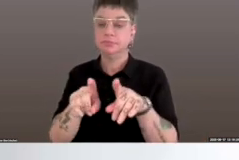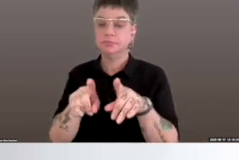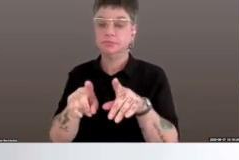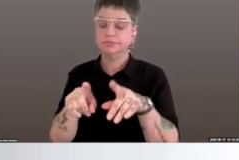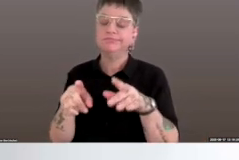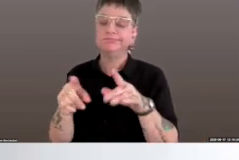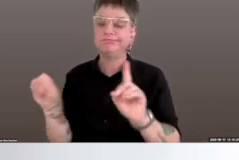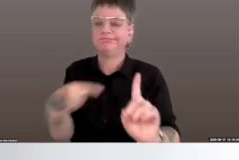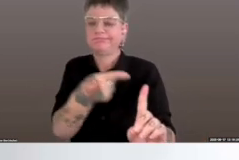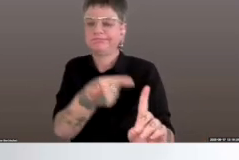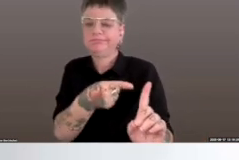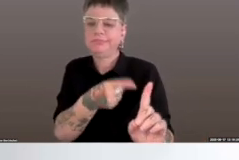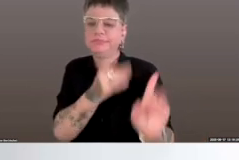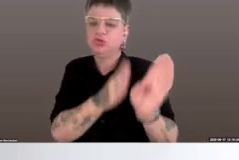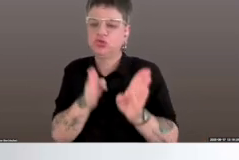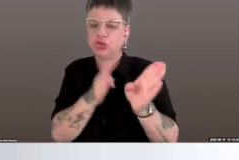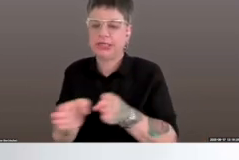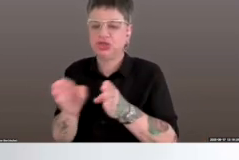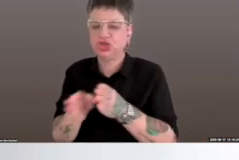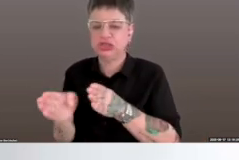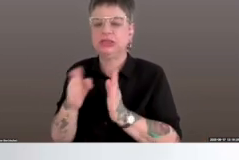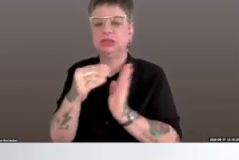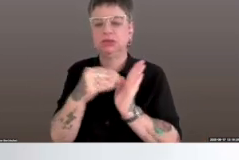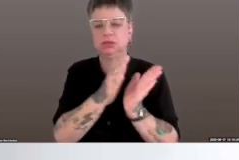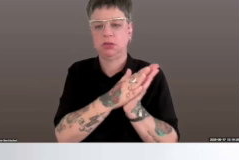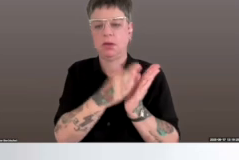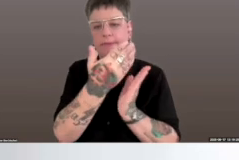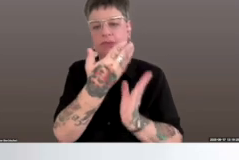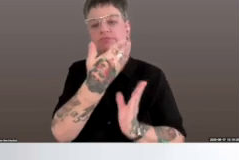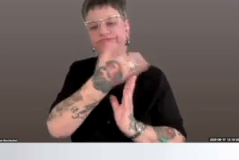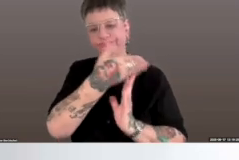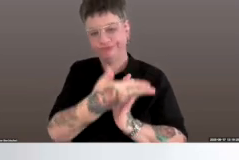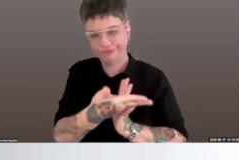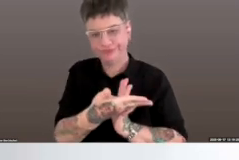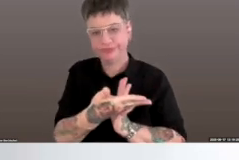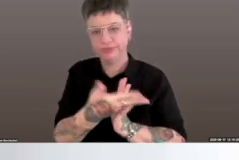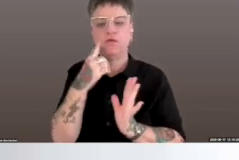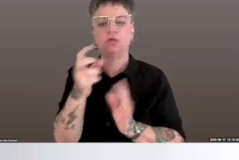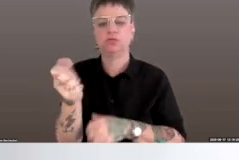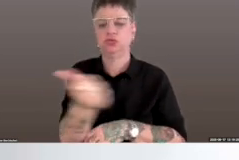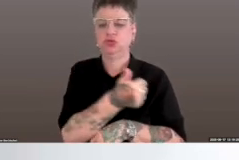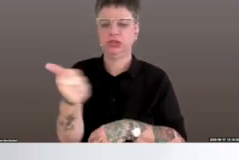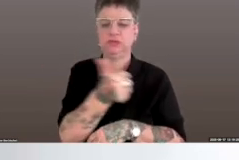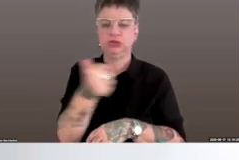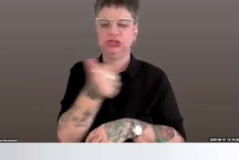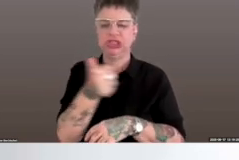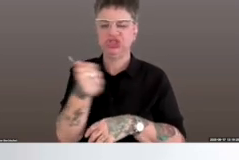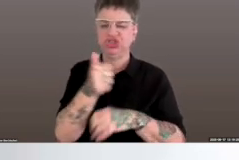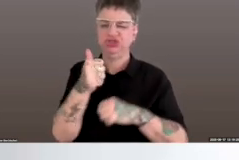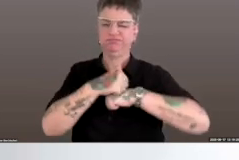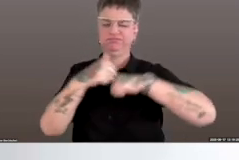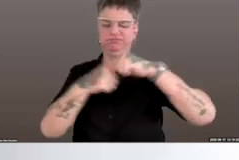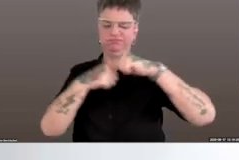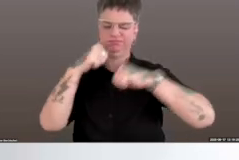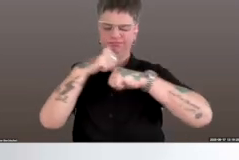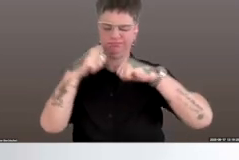refer to strategy documents such as the Climate Action Plan for Transportation Infrastructure, which builds on executive